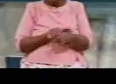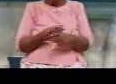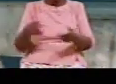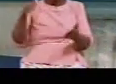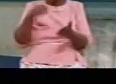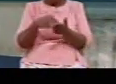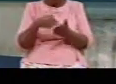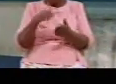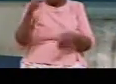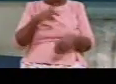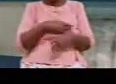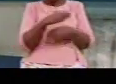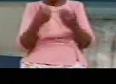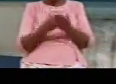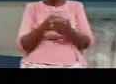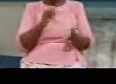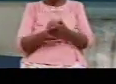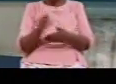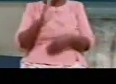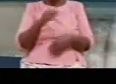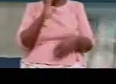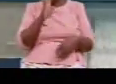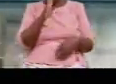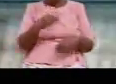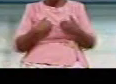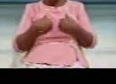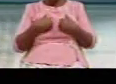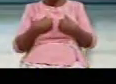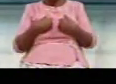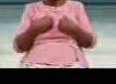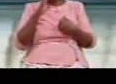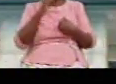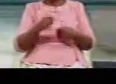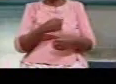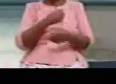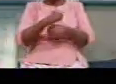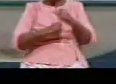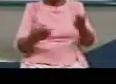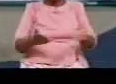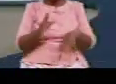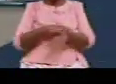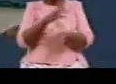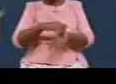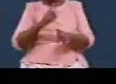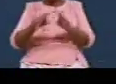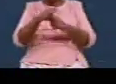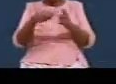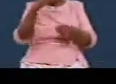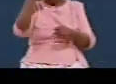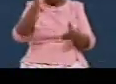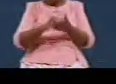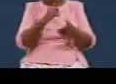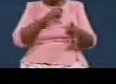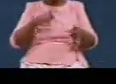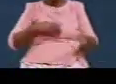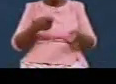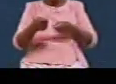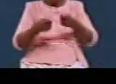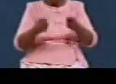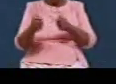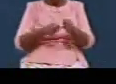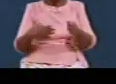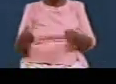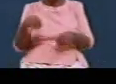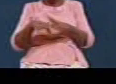times what they could have suffered here on earth. And when you realize the Lord will moderate everything, he will